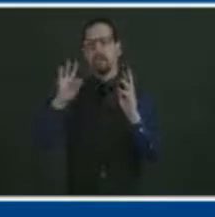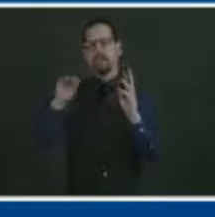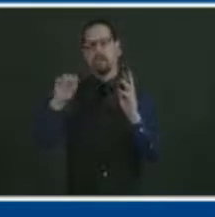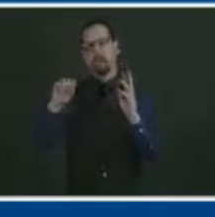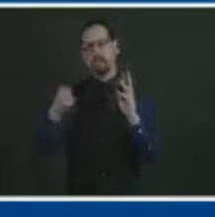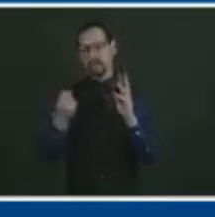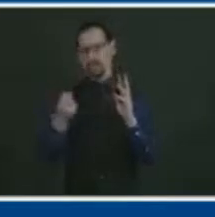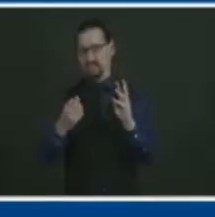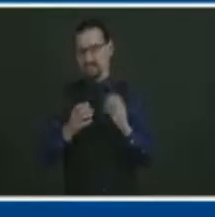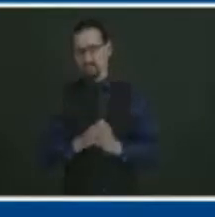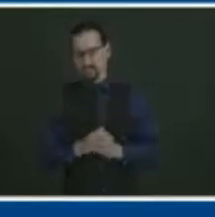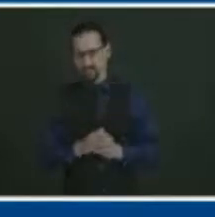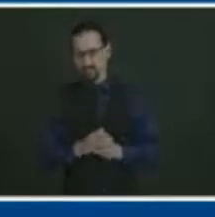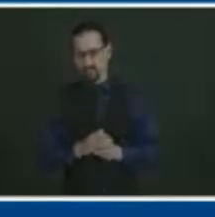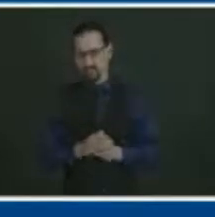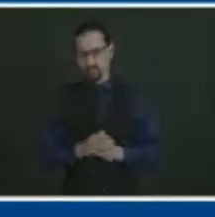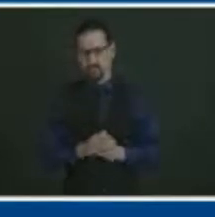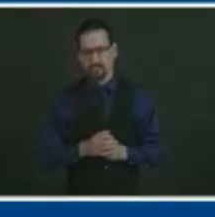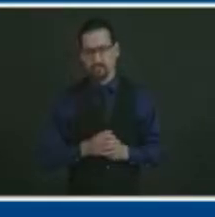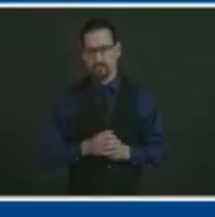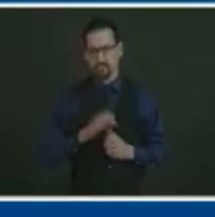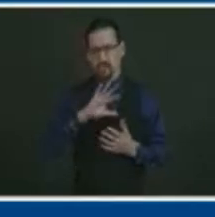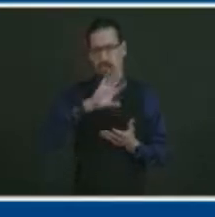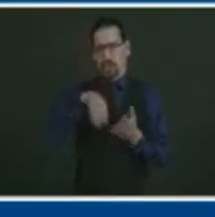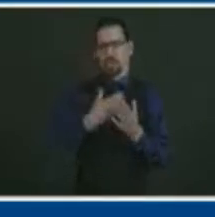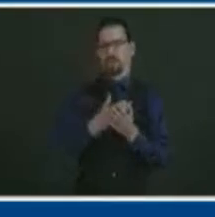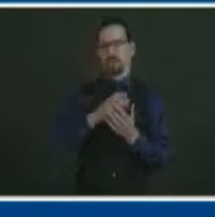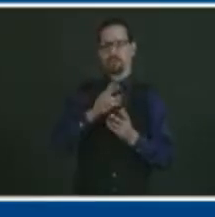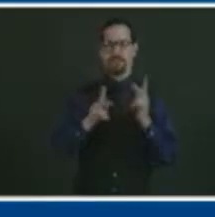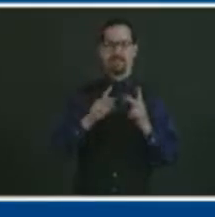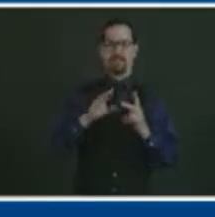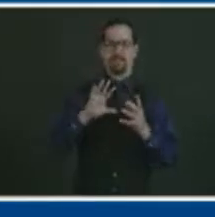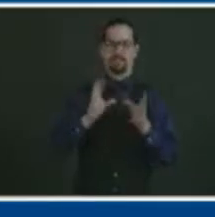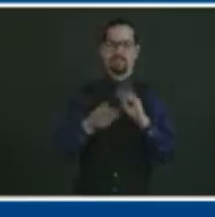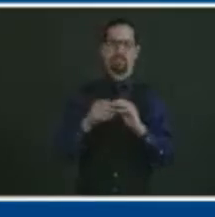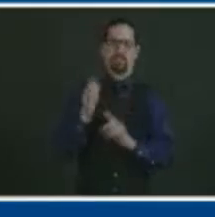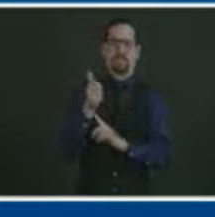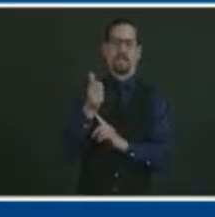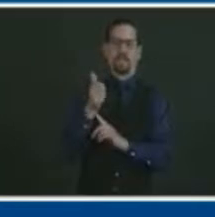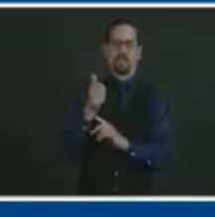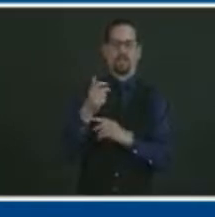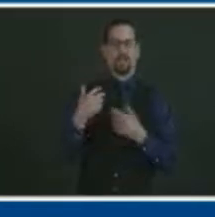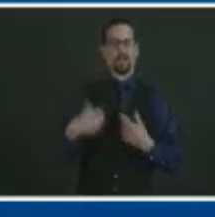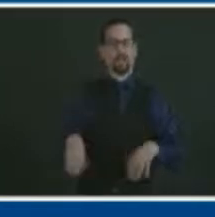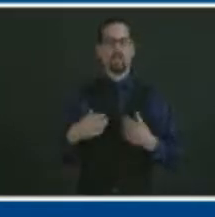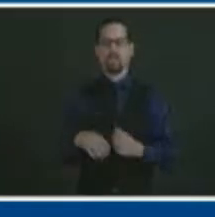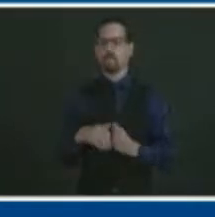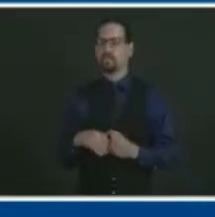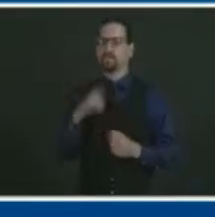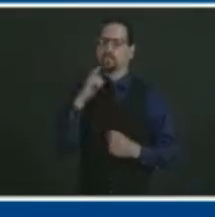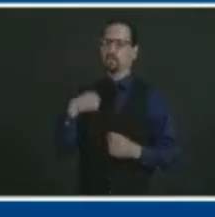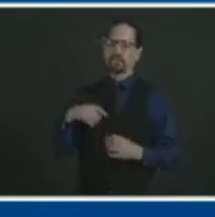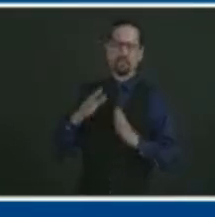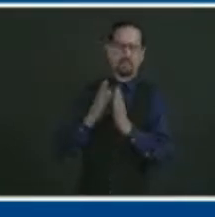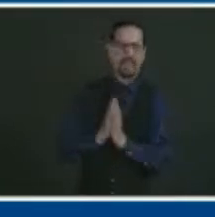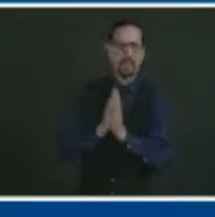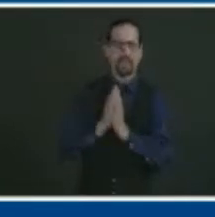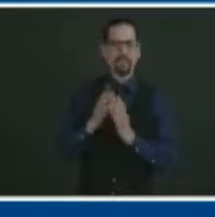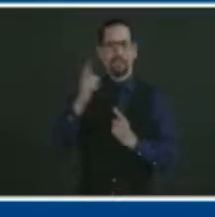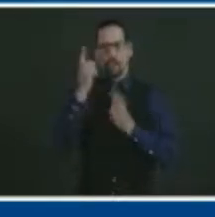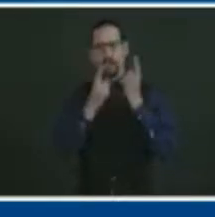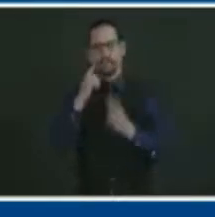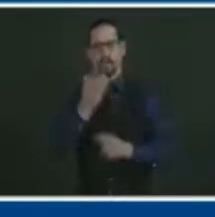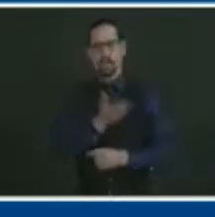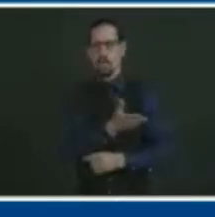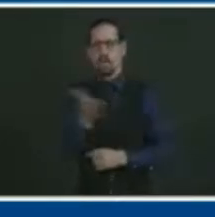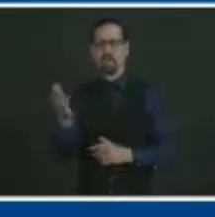6 of these people were in their 90s. Our prayers are with the families of these 10 Rhode